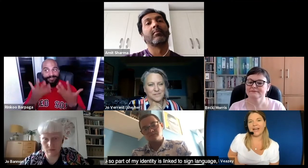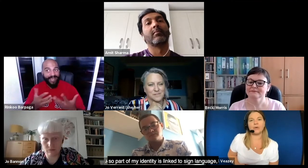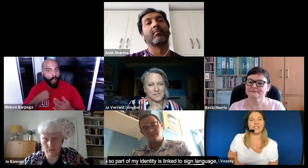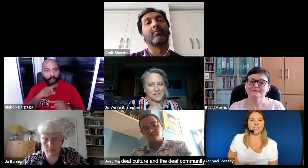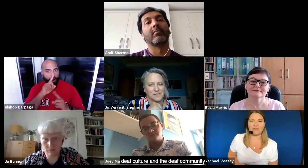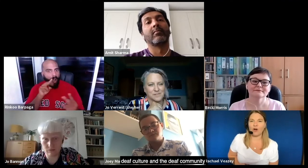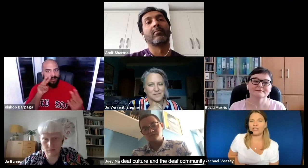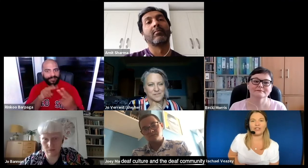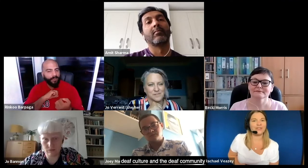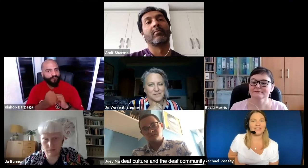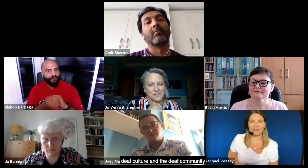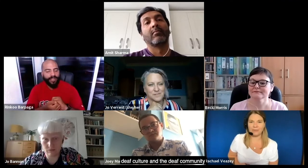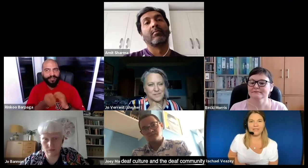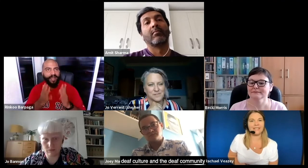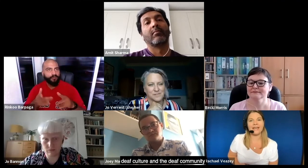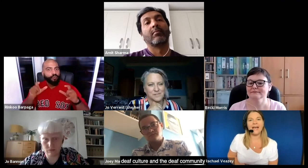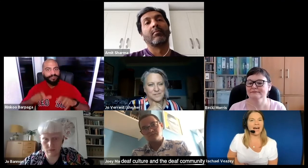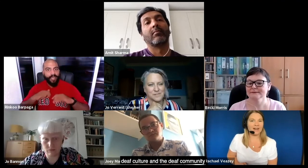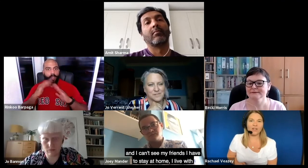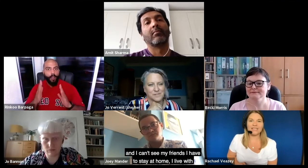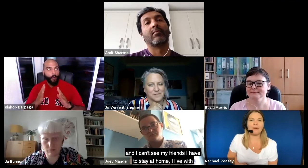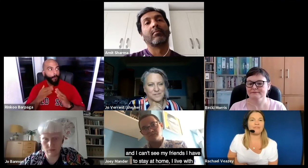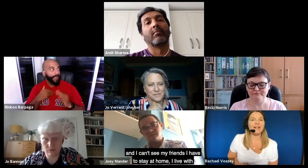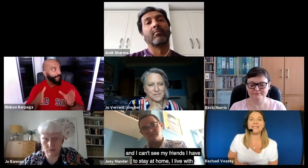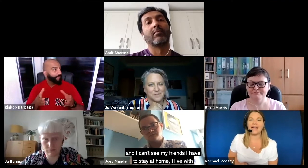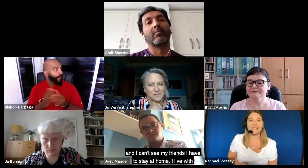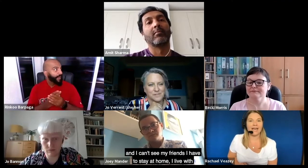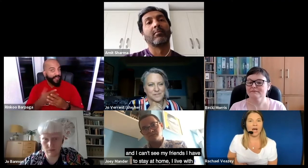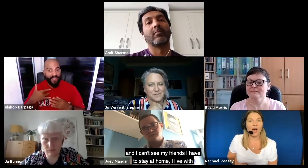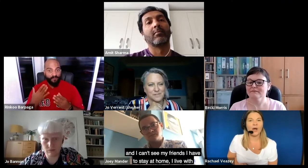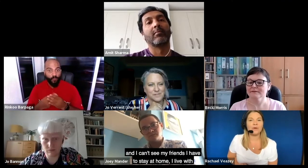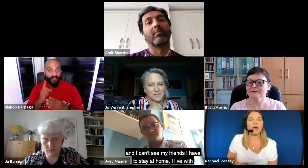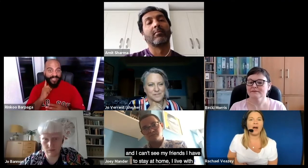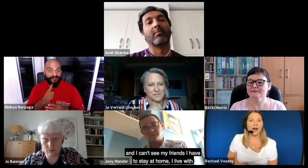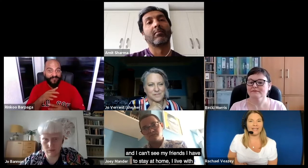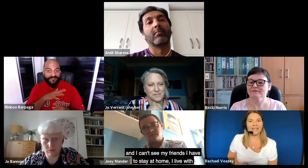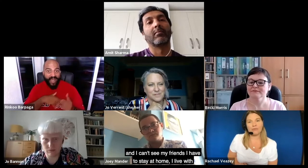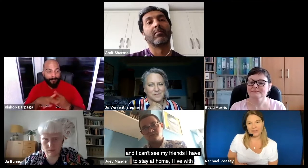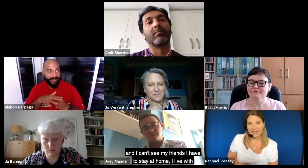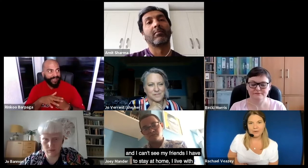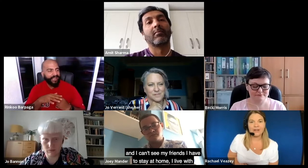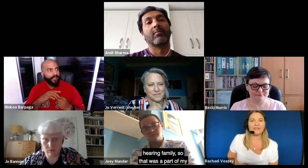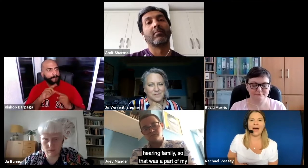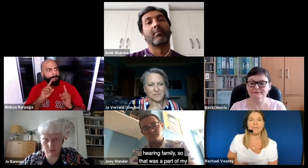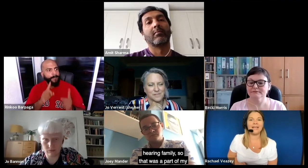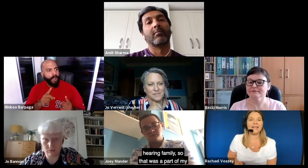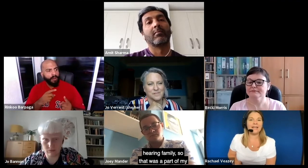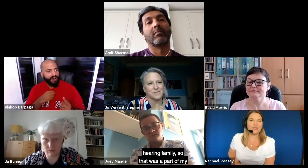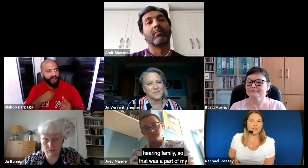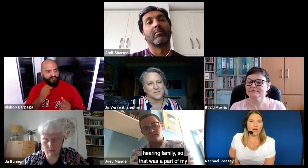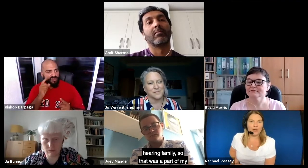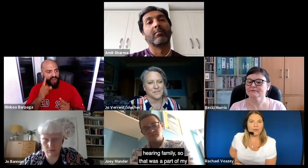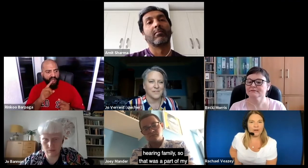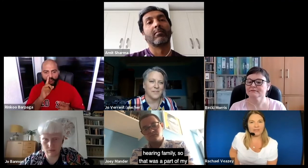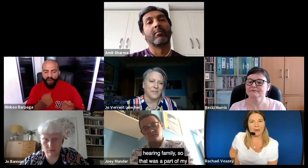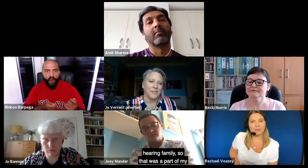sign language, deaf culture and the deaf community. And I can't see my friends. I had to stay at home. I live with hearing family.